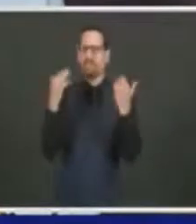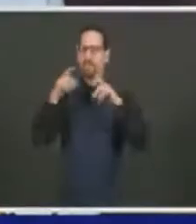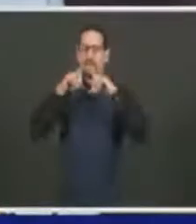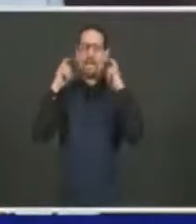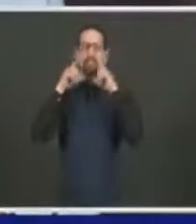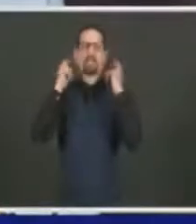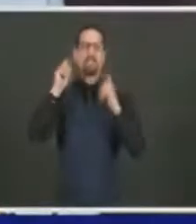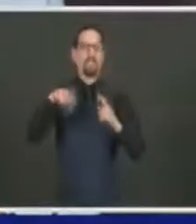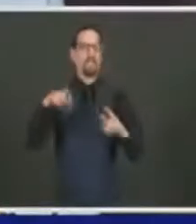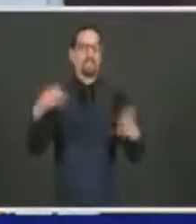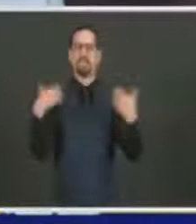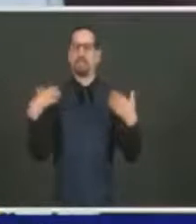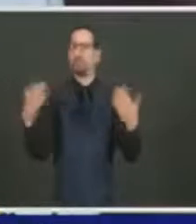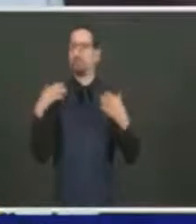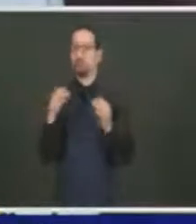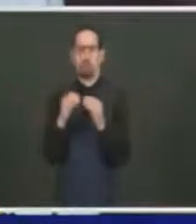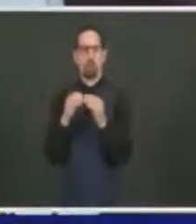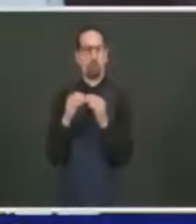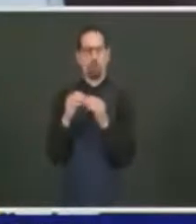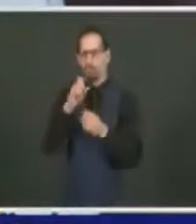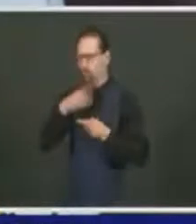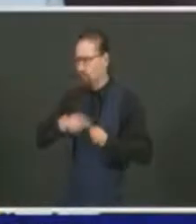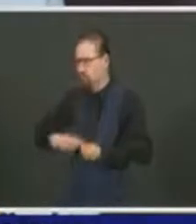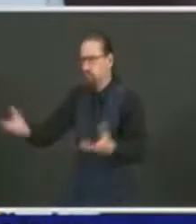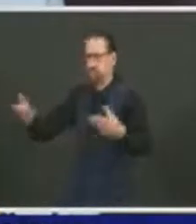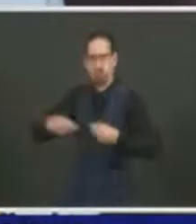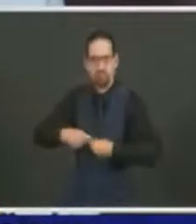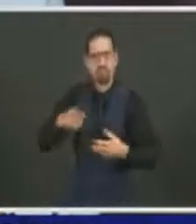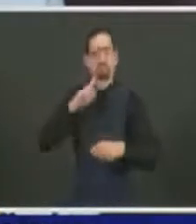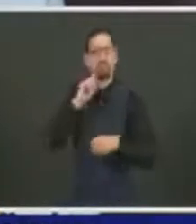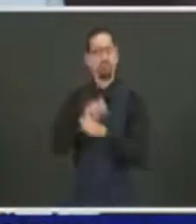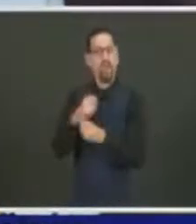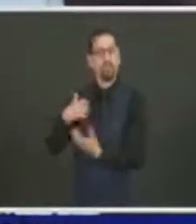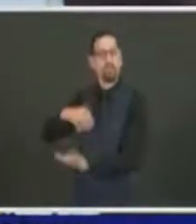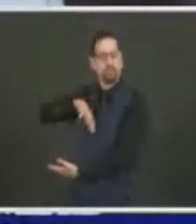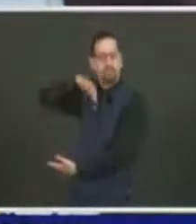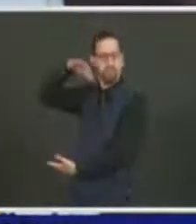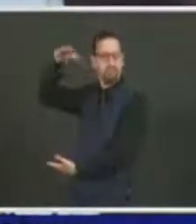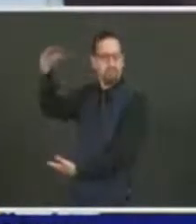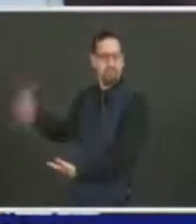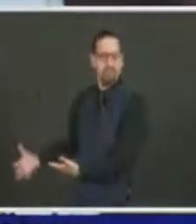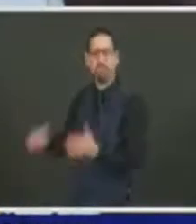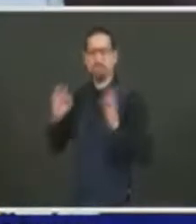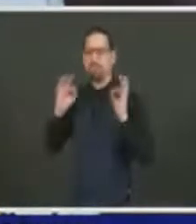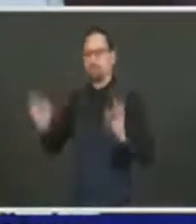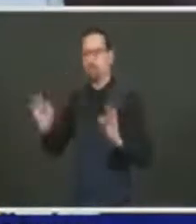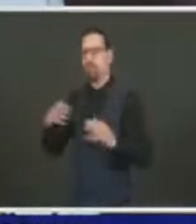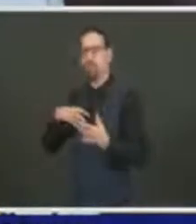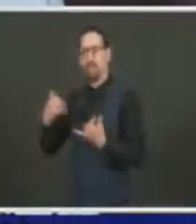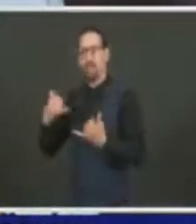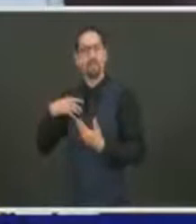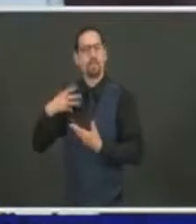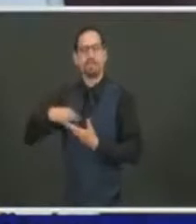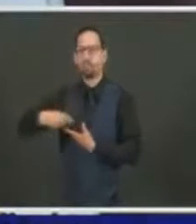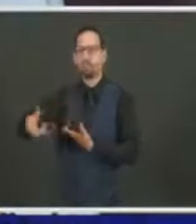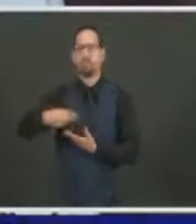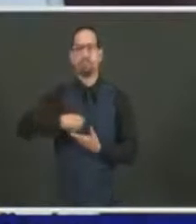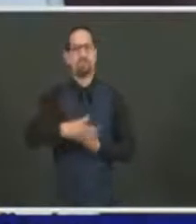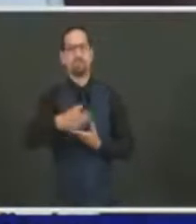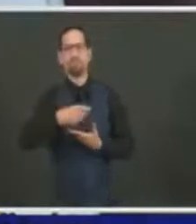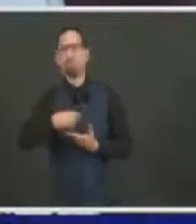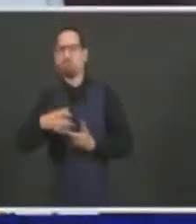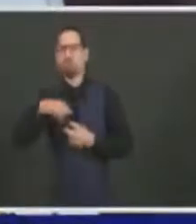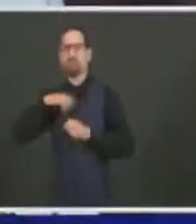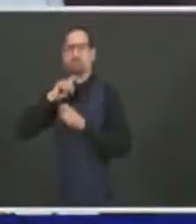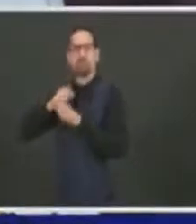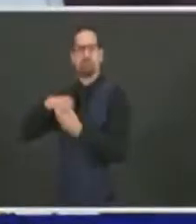entire population. We have received that, and we are now going to work with partners throughout the state, from communities across